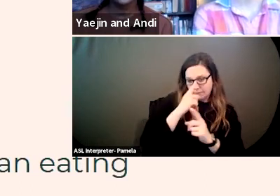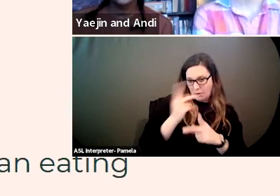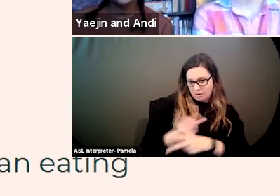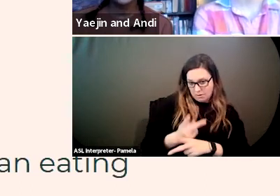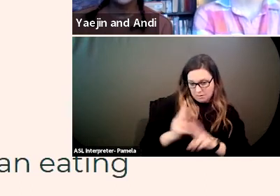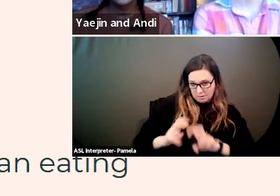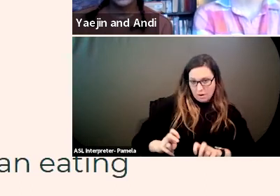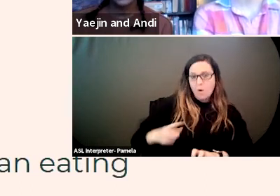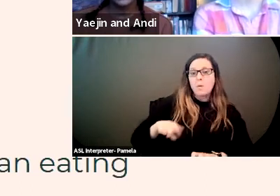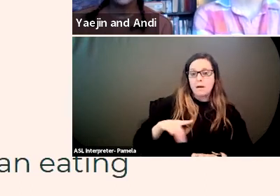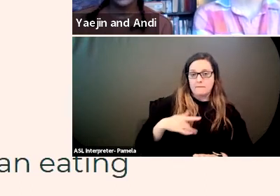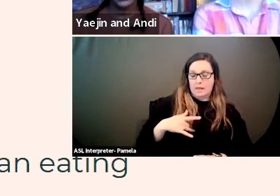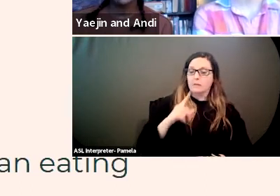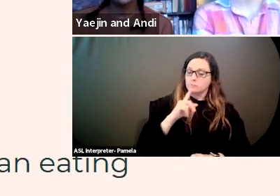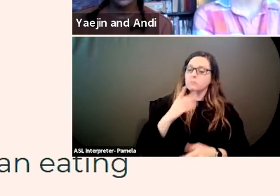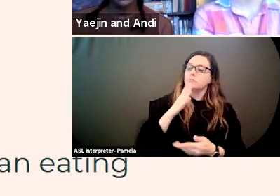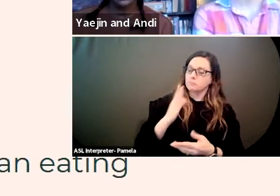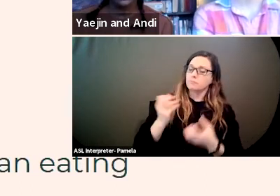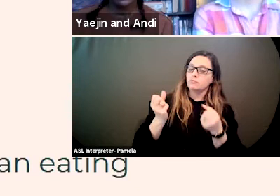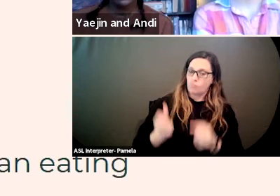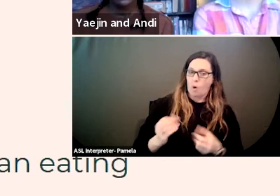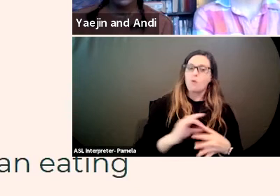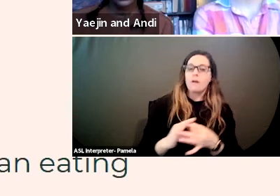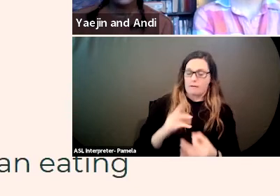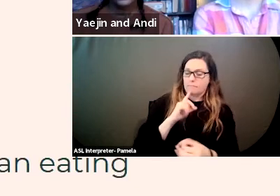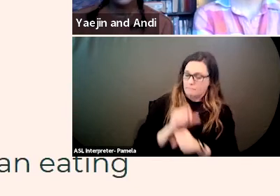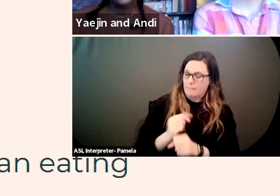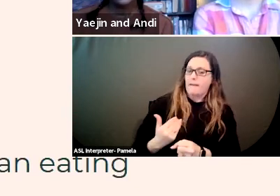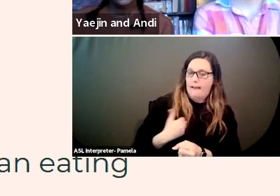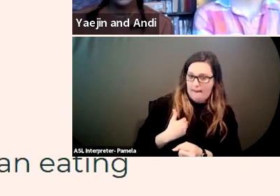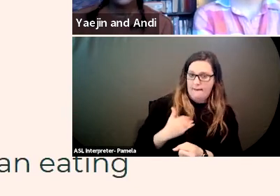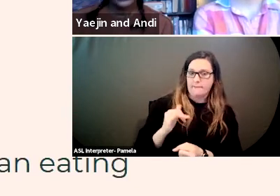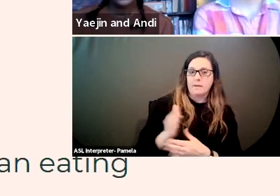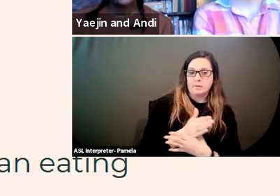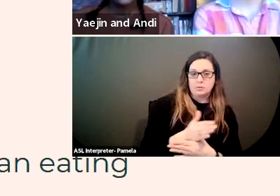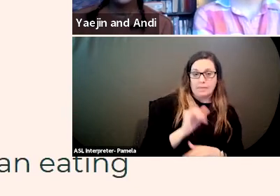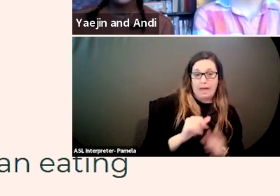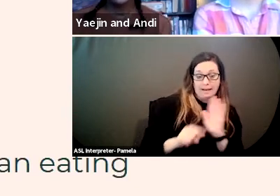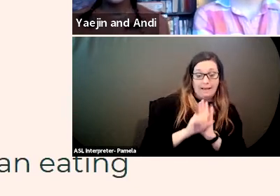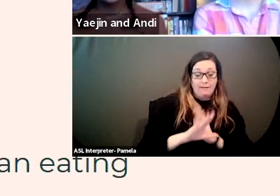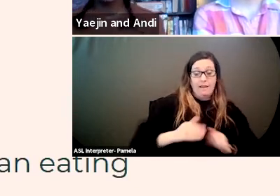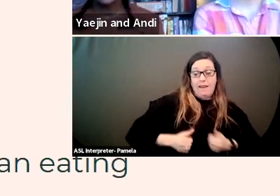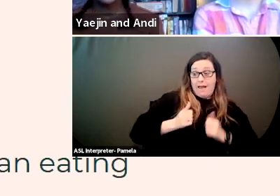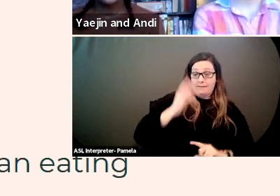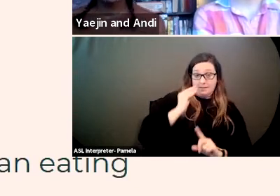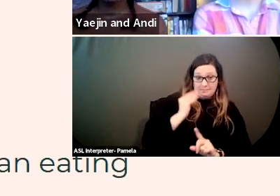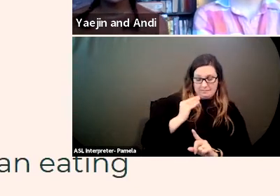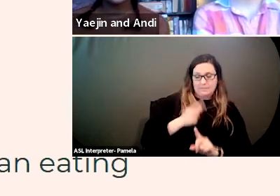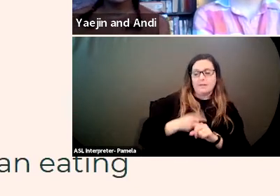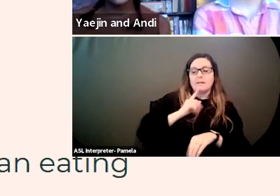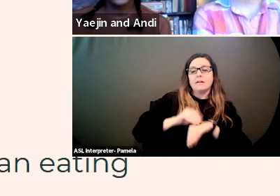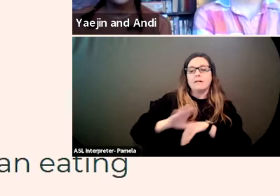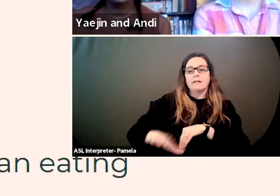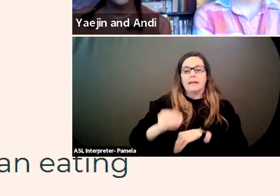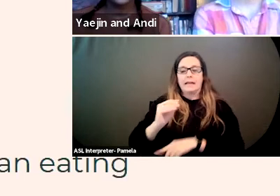life experiences in gay, bi, and queer men. The experiences that we looked at included feeling pressure to be masculine from friends